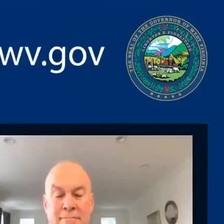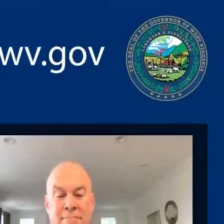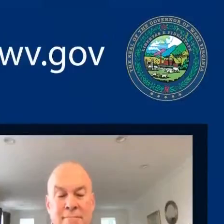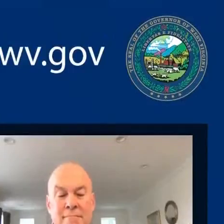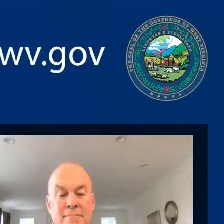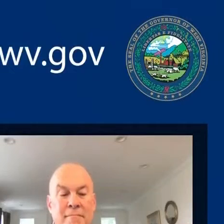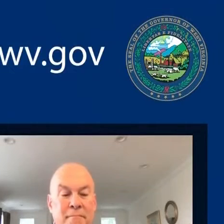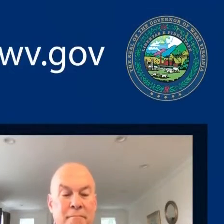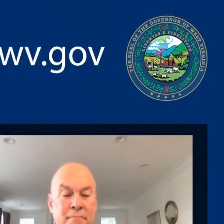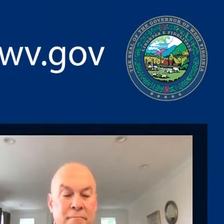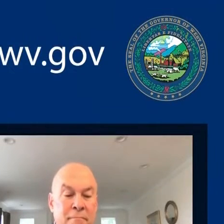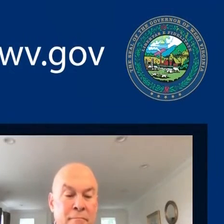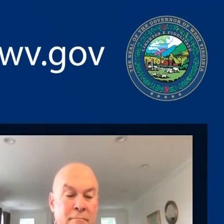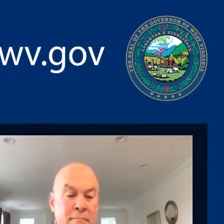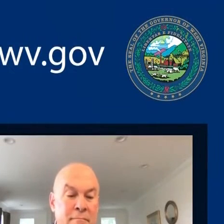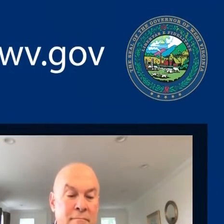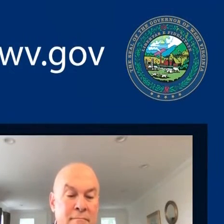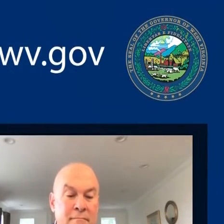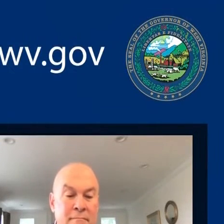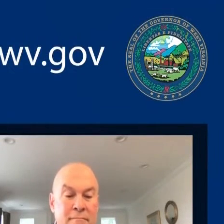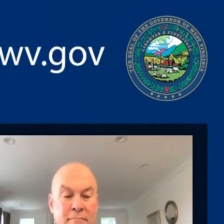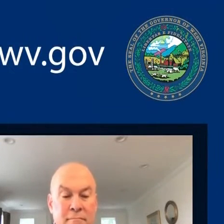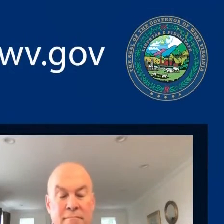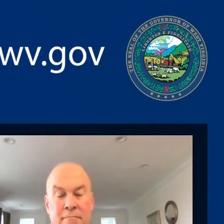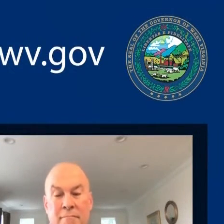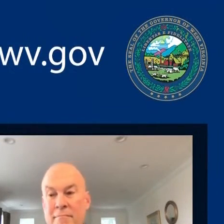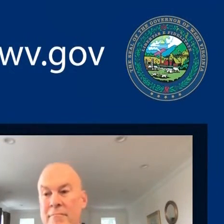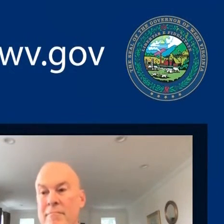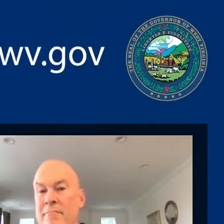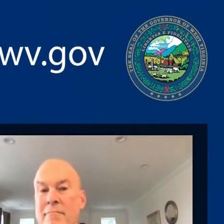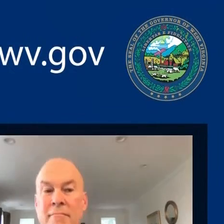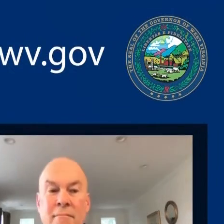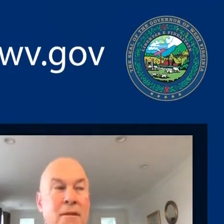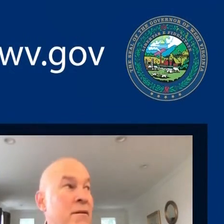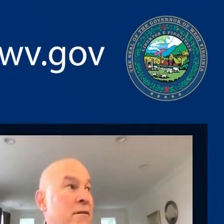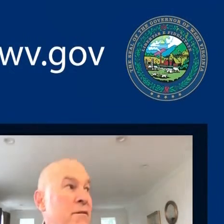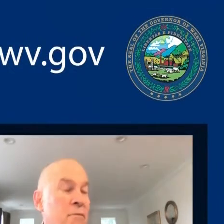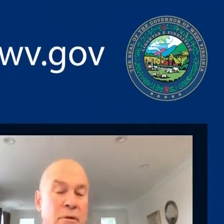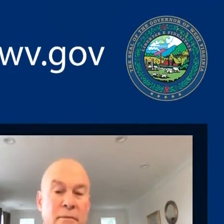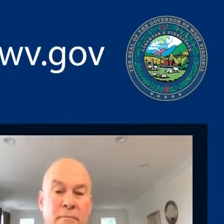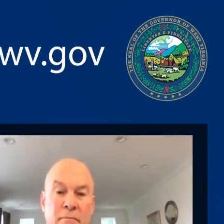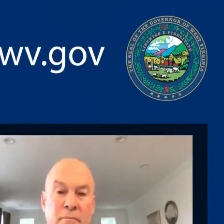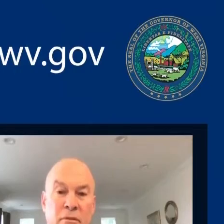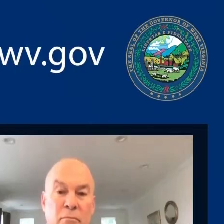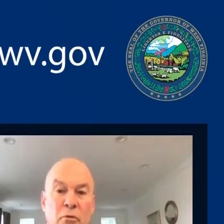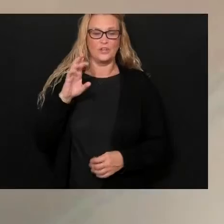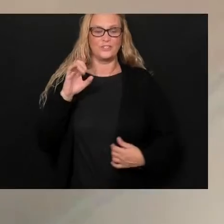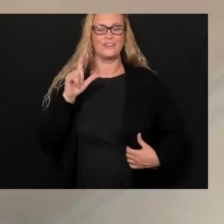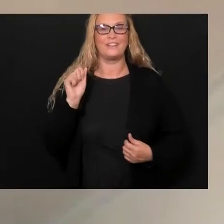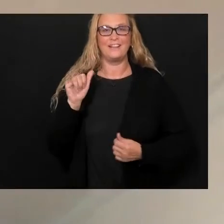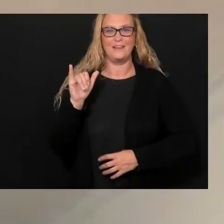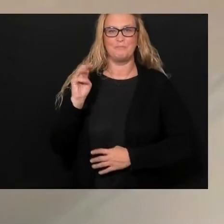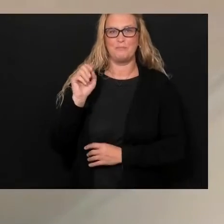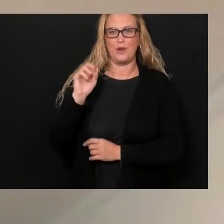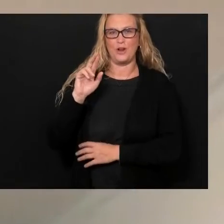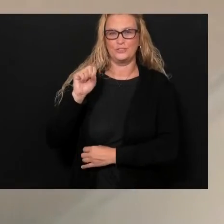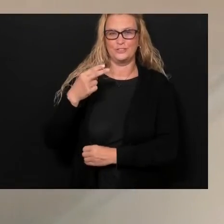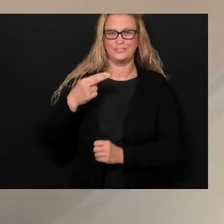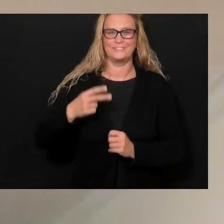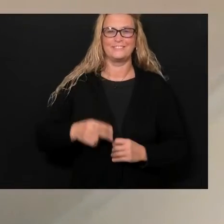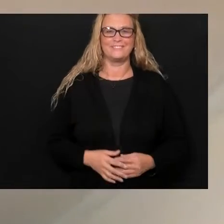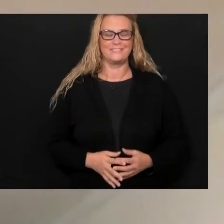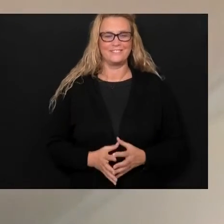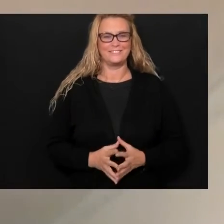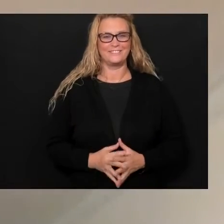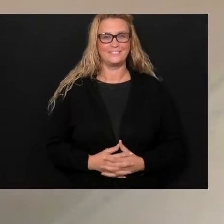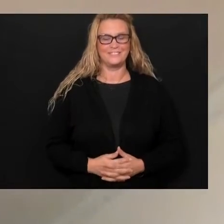All right, thank you, Governor. Next, let's go to Dr. Clay Marsh, our coronavirus czar. Well, good morning.